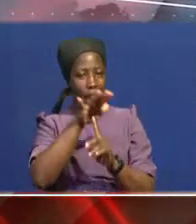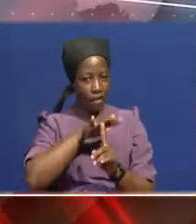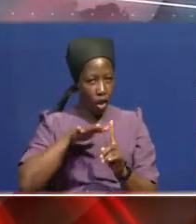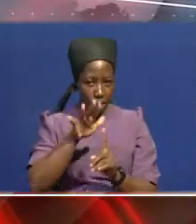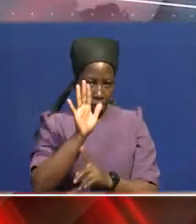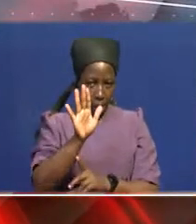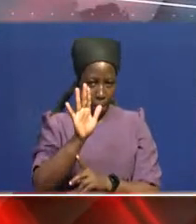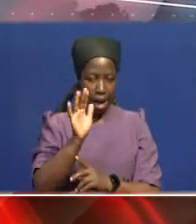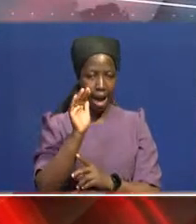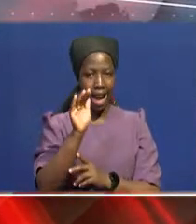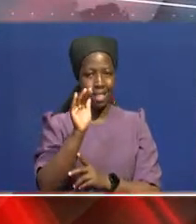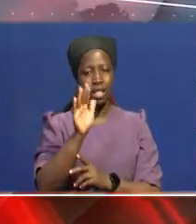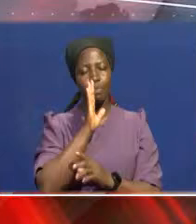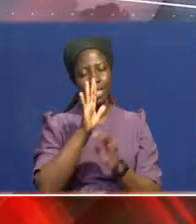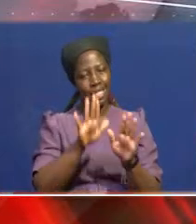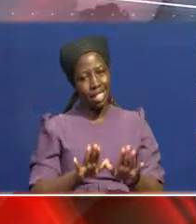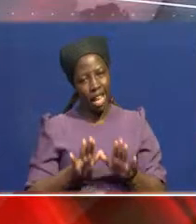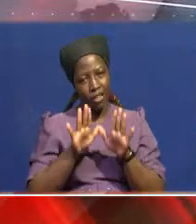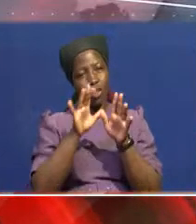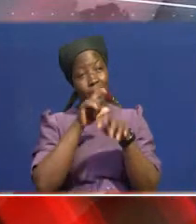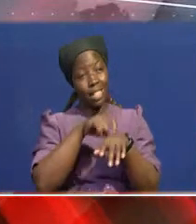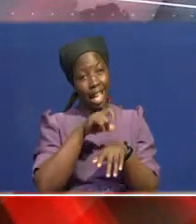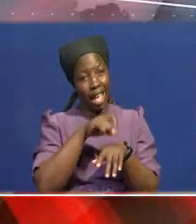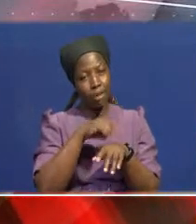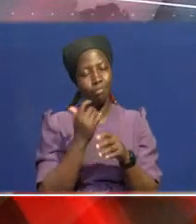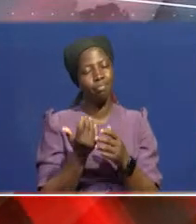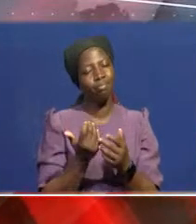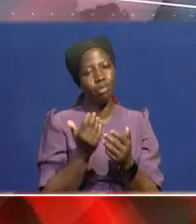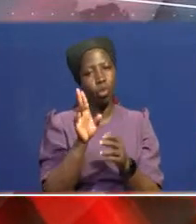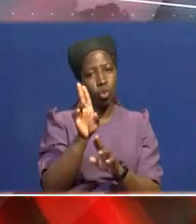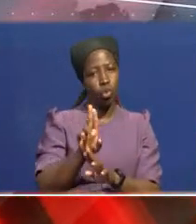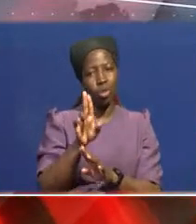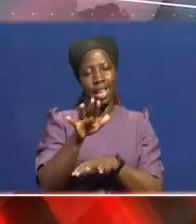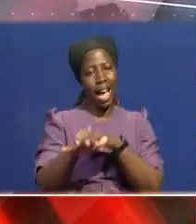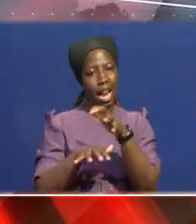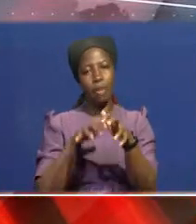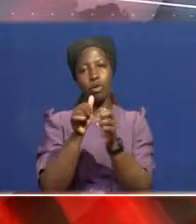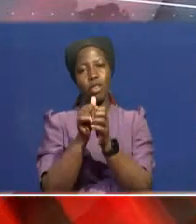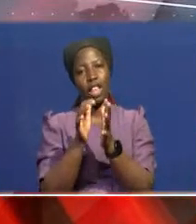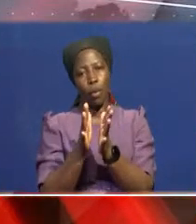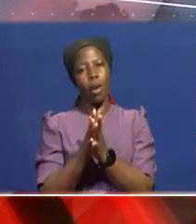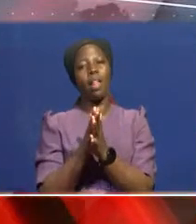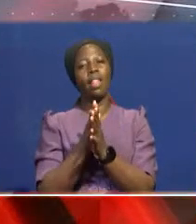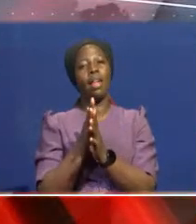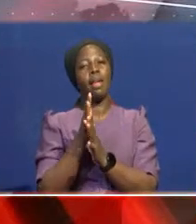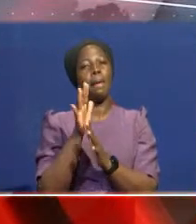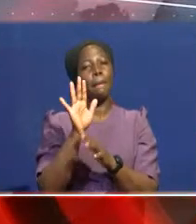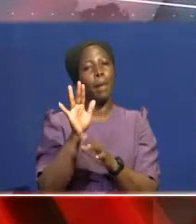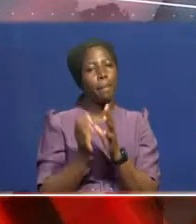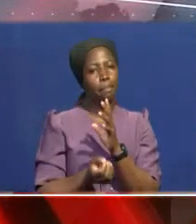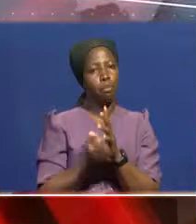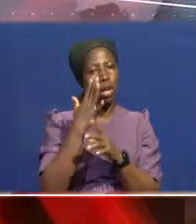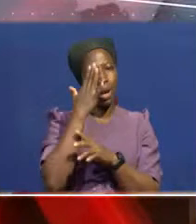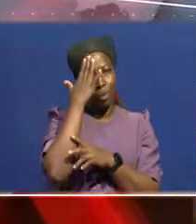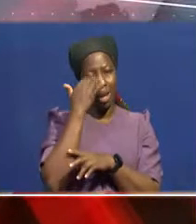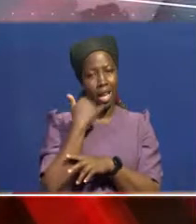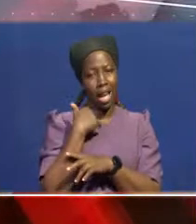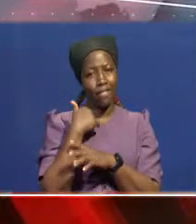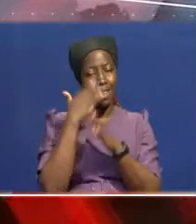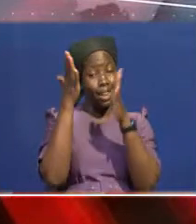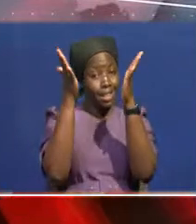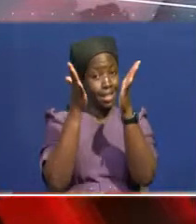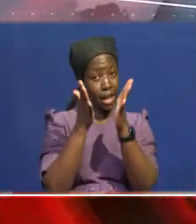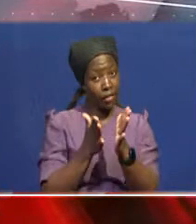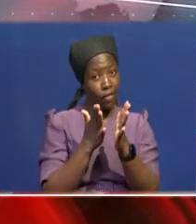caution when handling animals and their products following the discovery of Rift Valley fever in animal samples. This as the